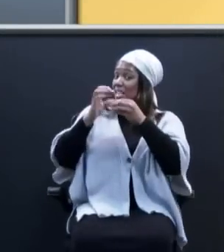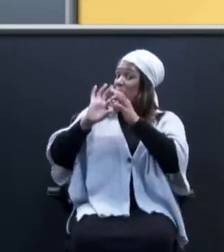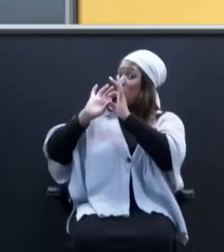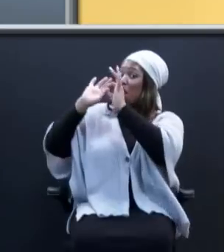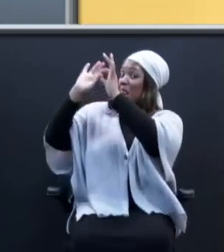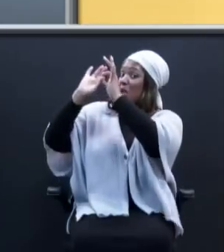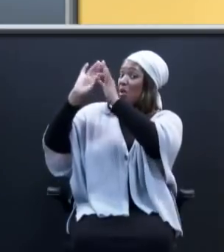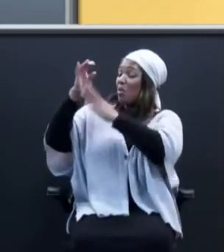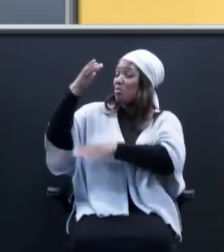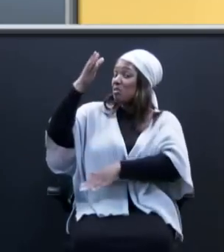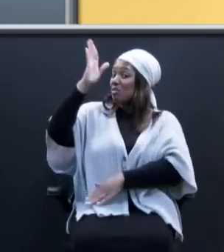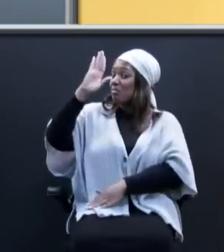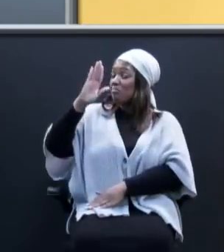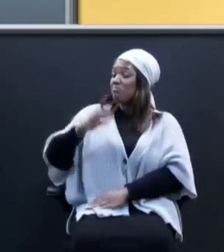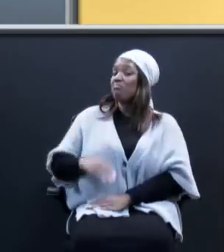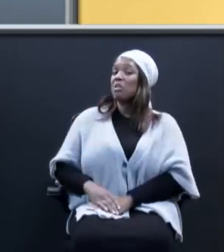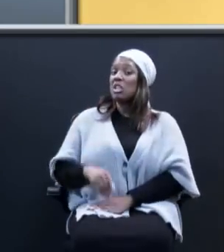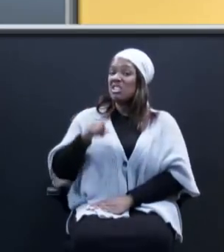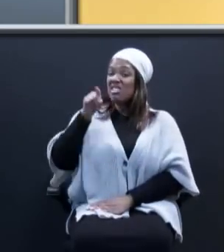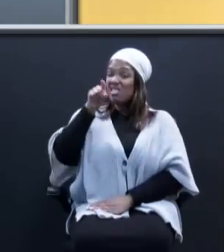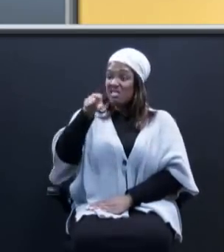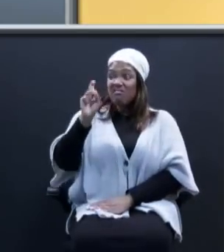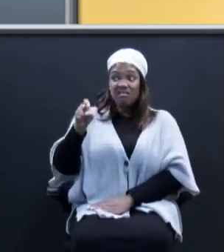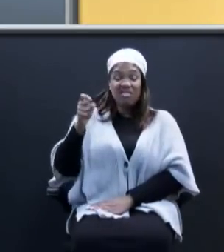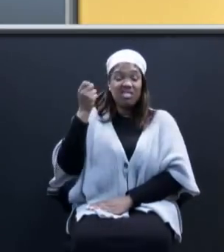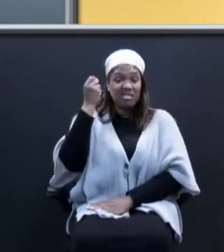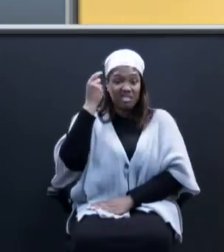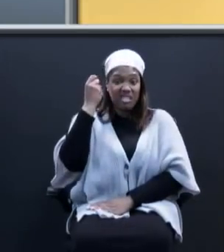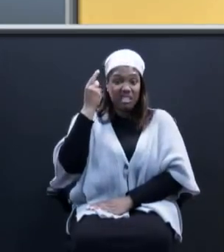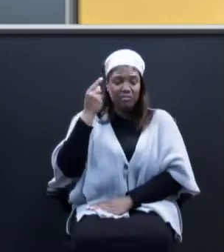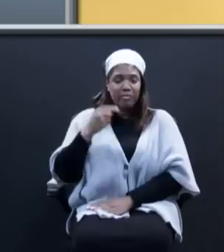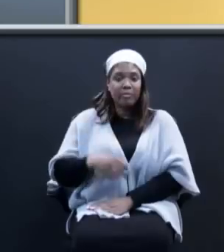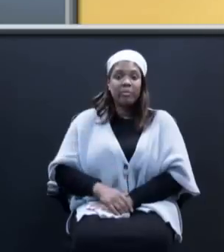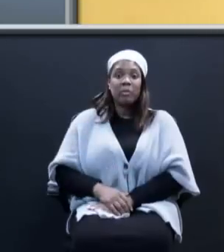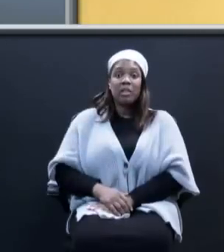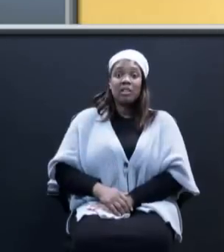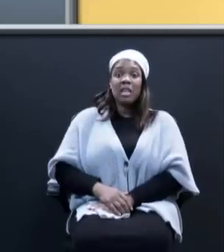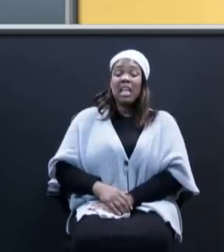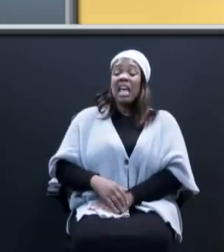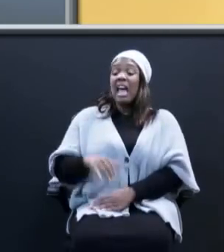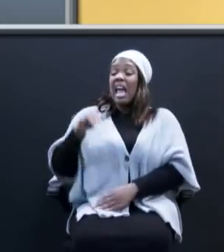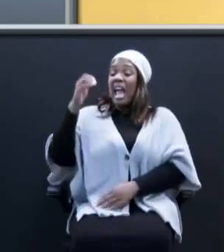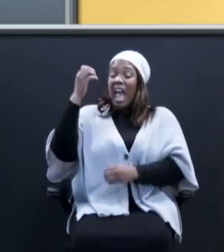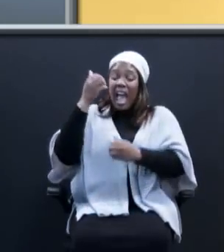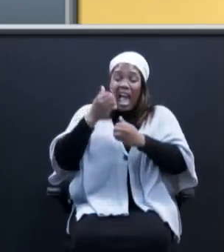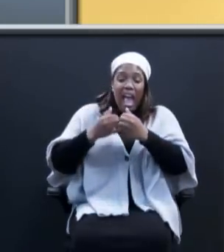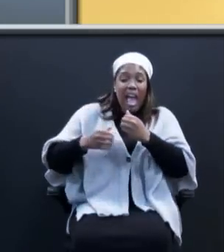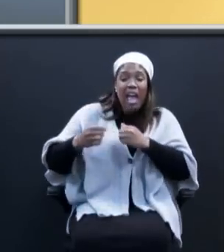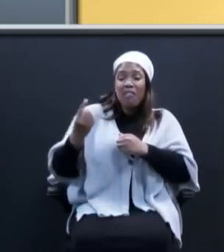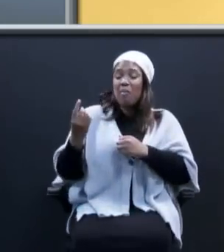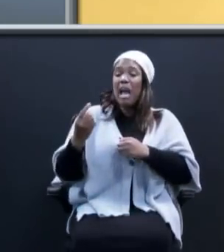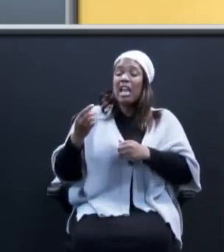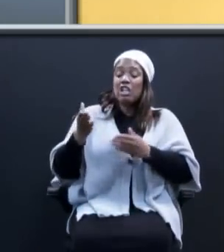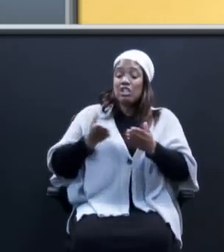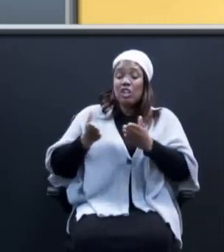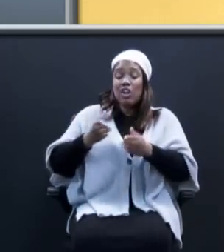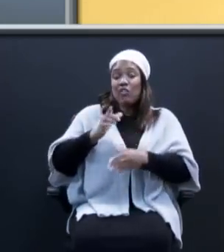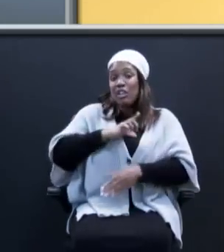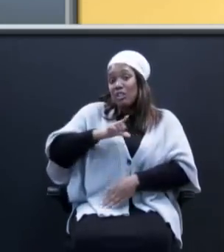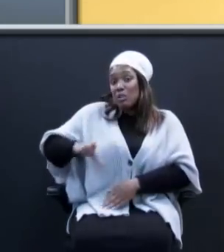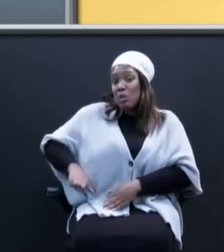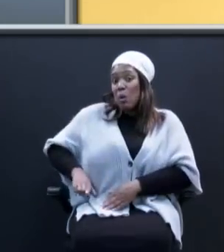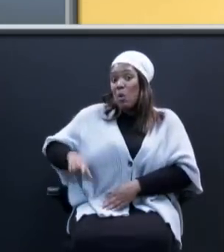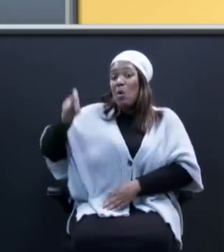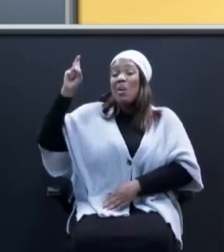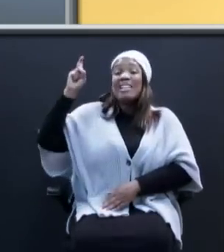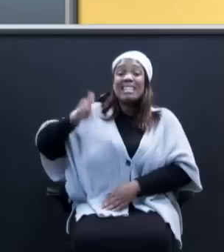with you. Because once you understand that it's the feast of the Lord, then you say everybody that's serving the Lord is supposed to be keeping this feast. Right.